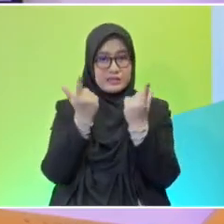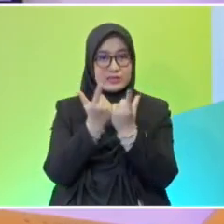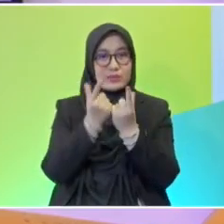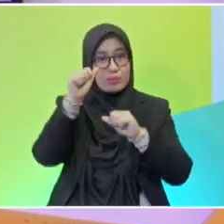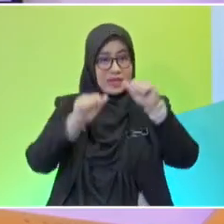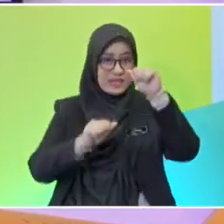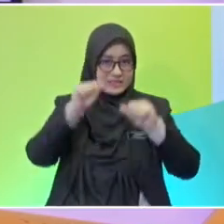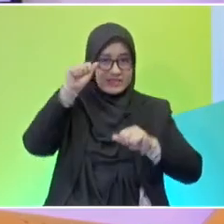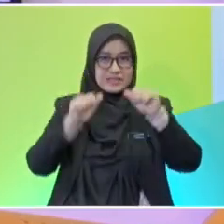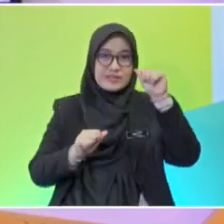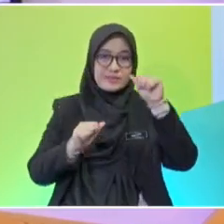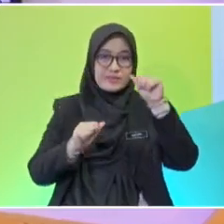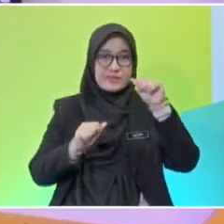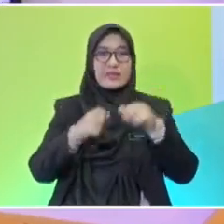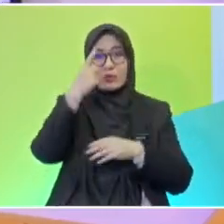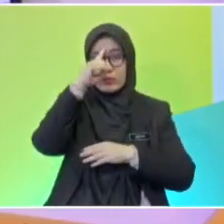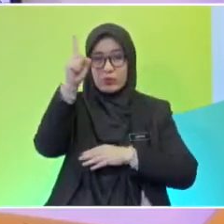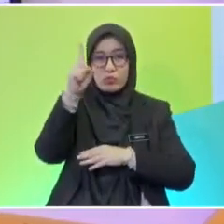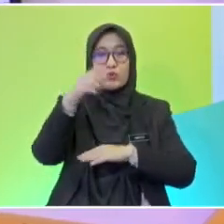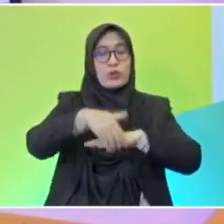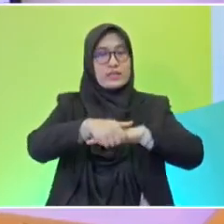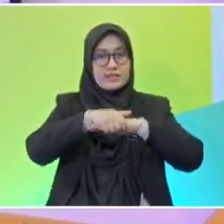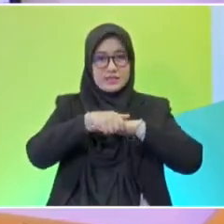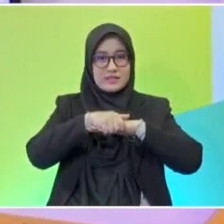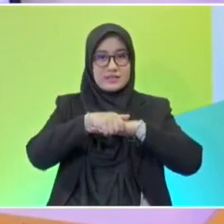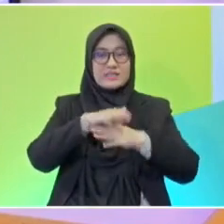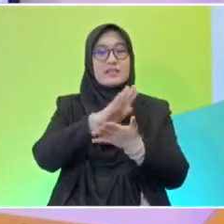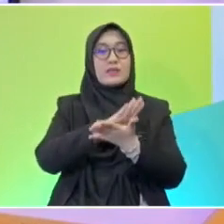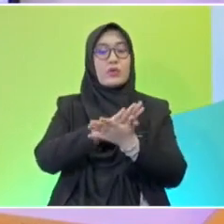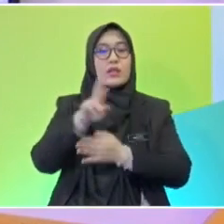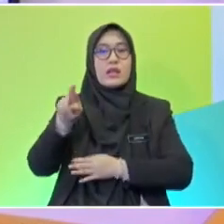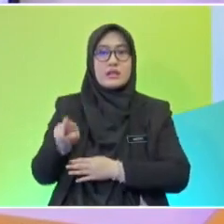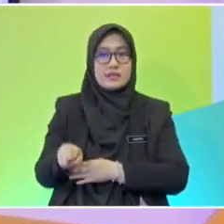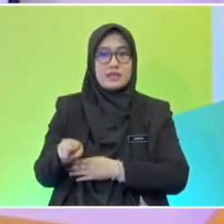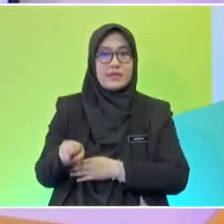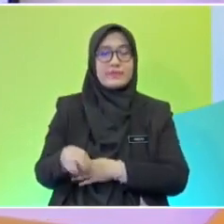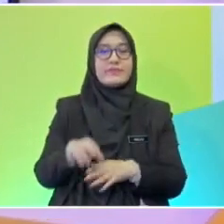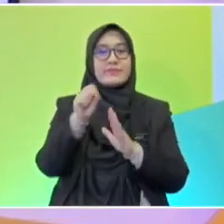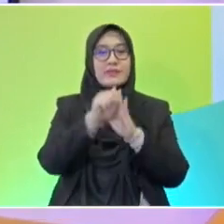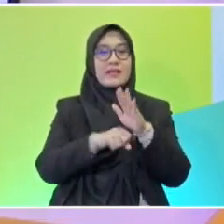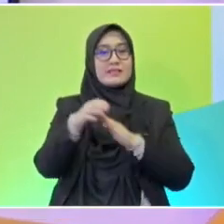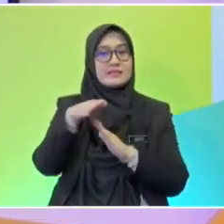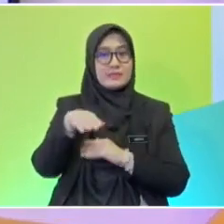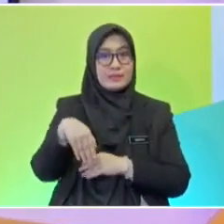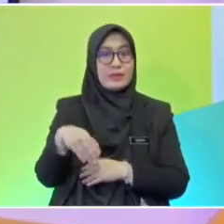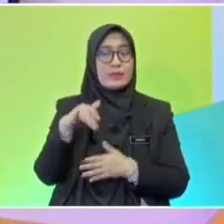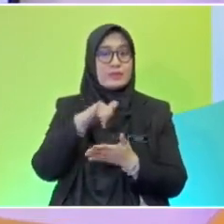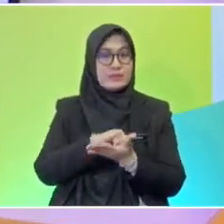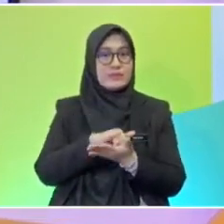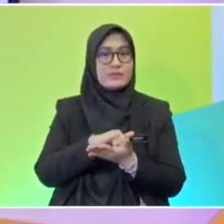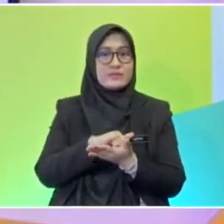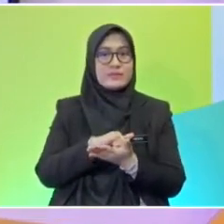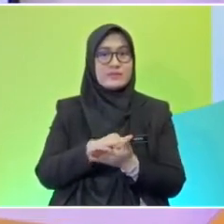classroom-based assessment for Bahasa Inggeris for Sekolah Rendah. But before that, as usual, let me give a bit of